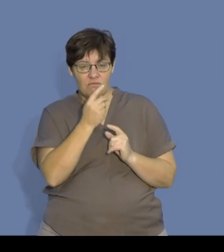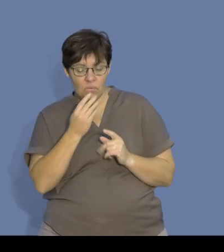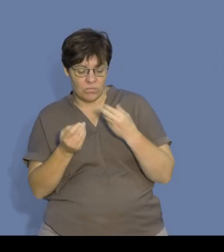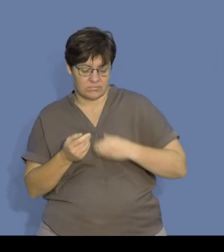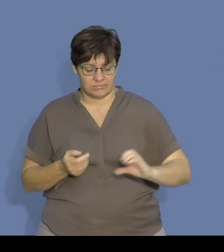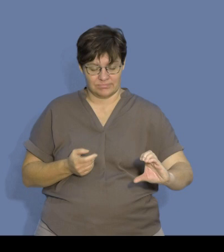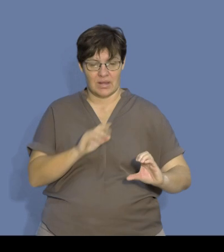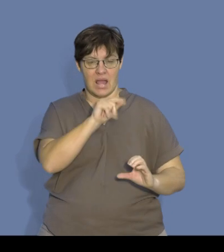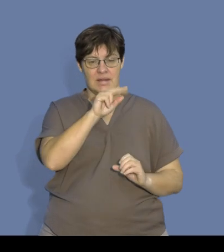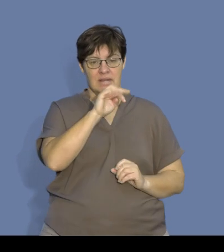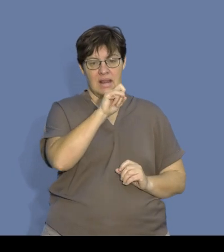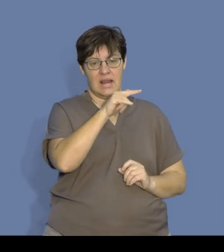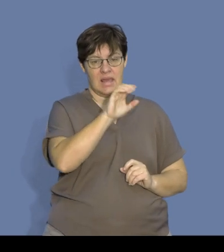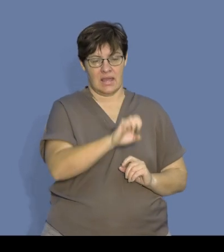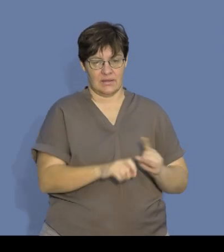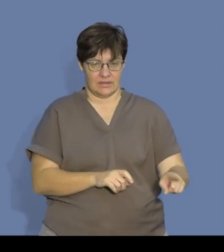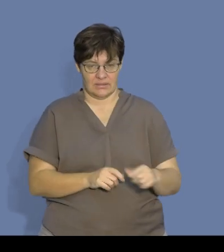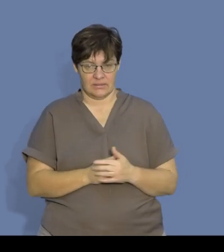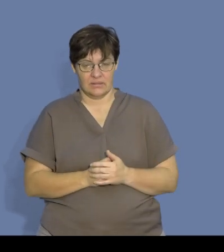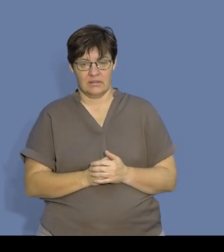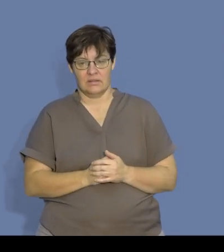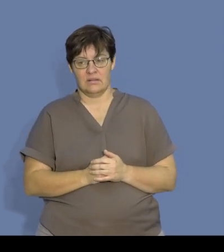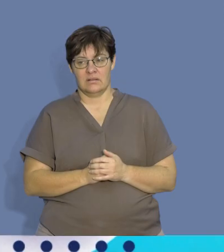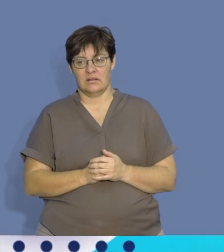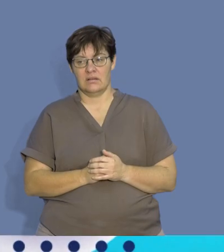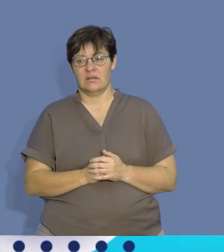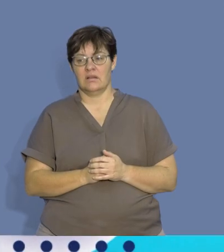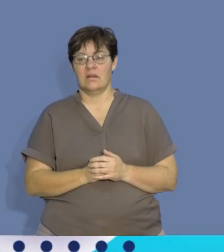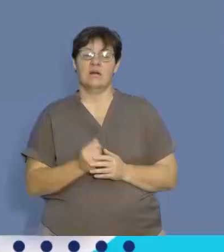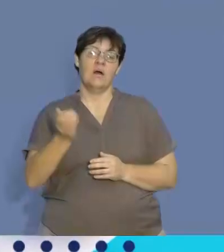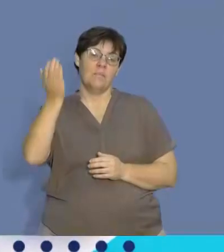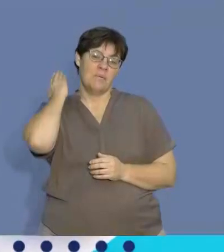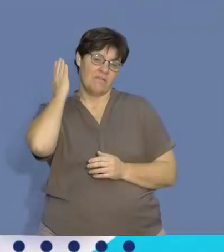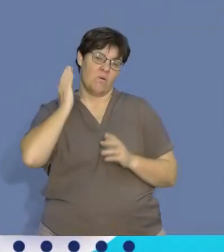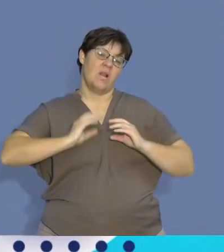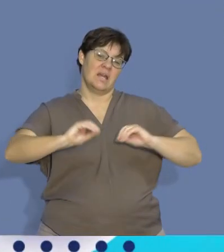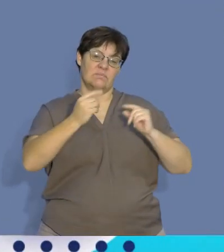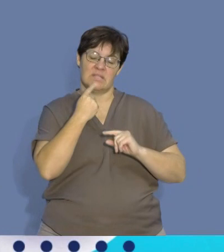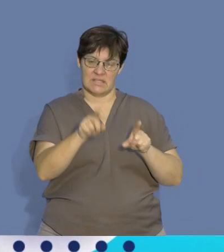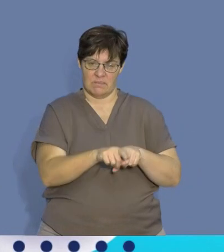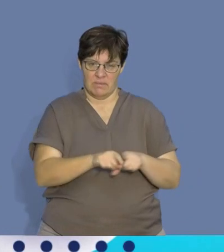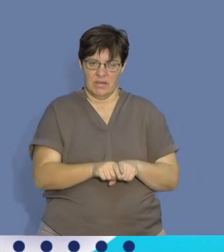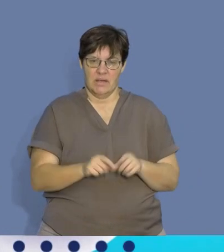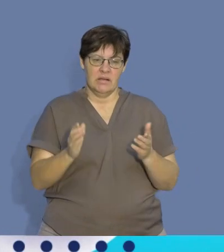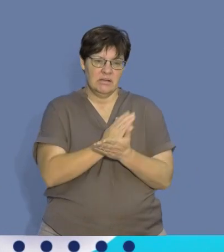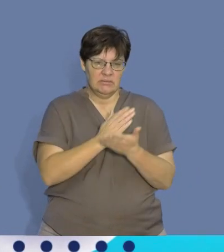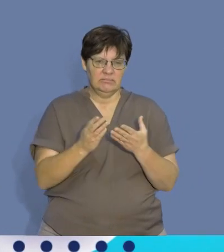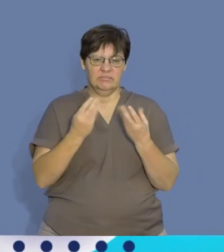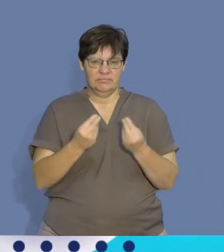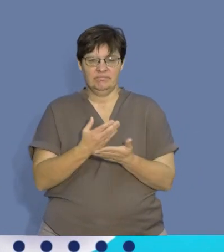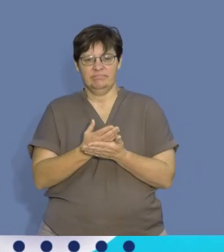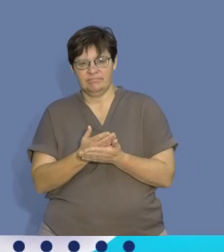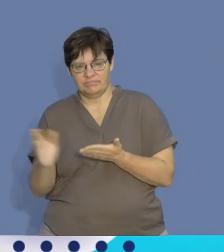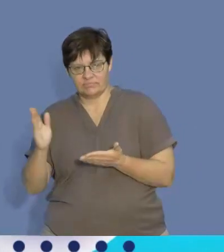Anele. Now guys, very quickly, I do want to mention, and I think I mentioned this in my previous lesson, some textbooks have